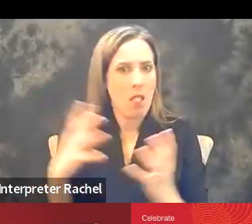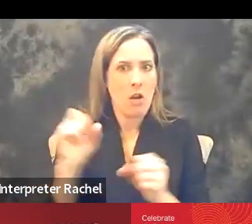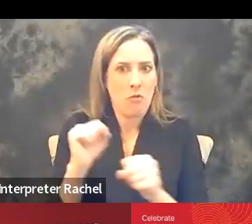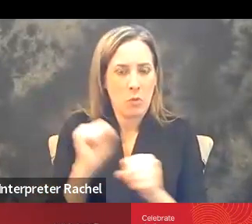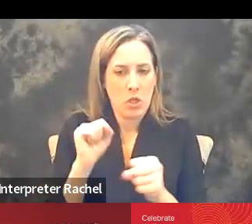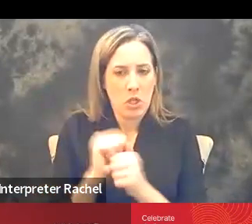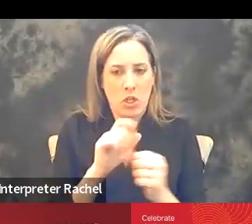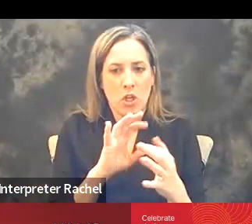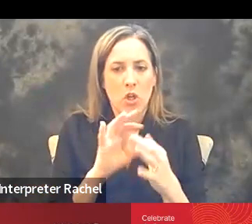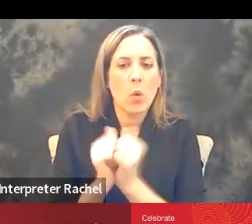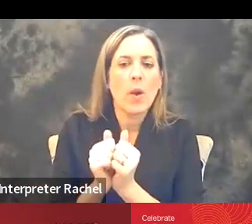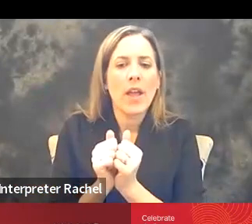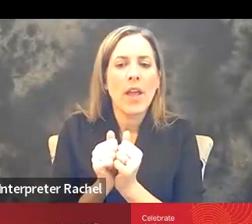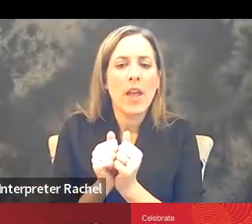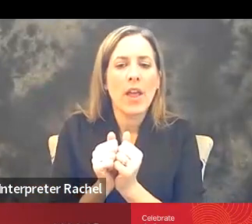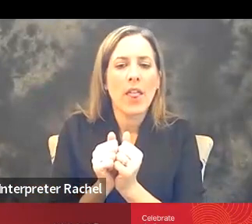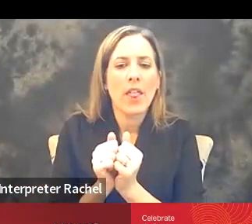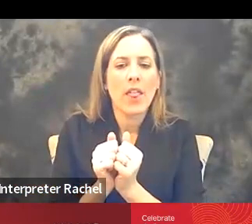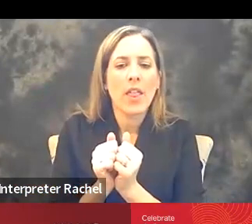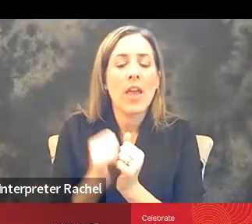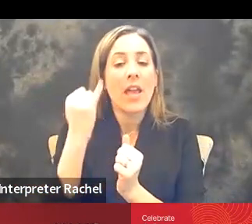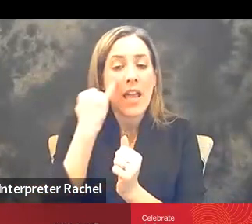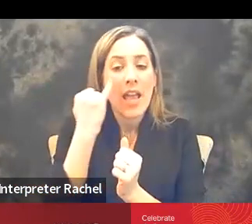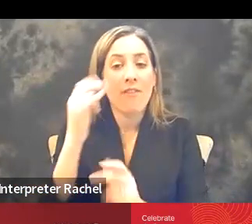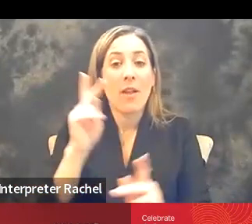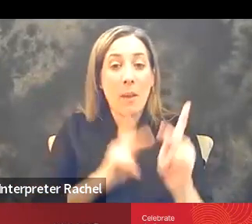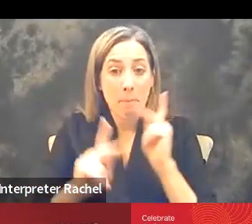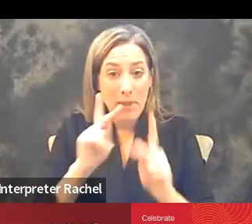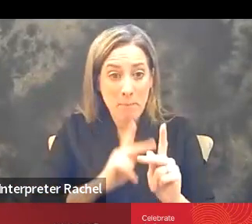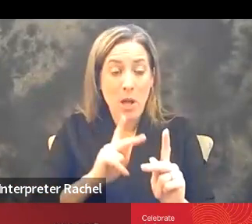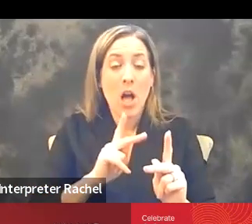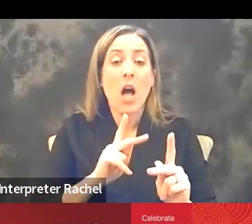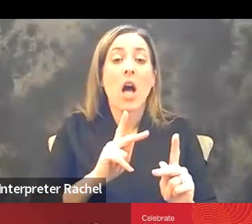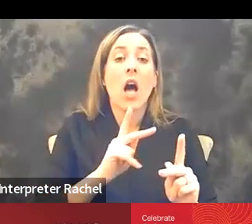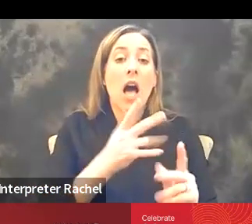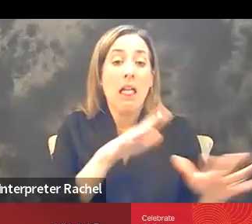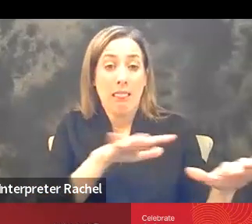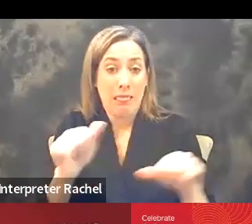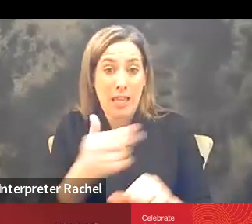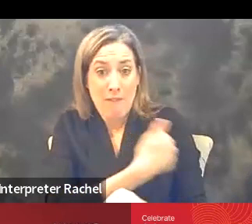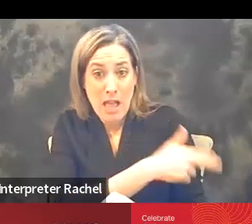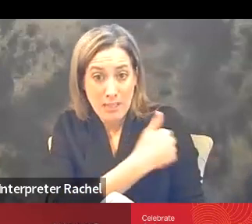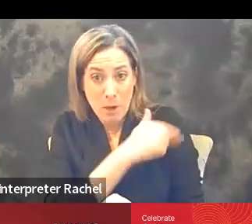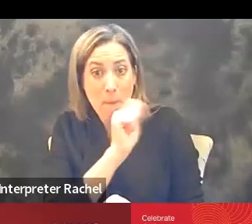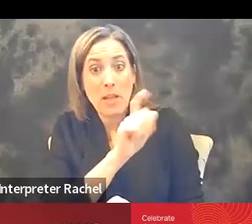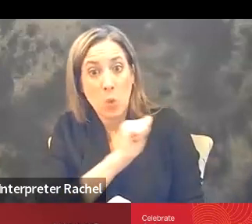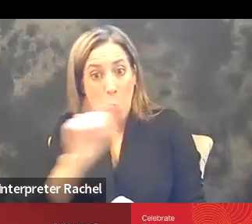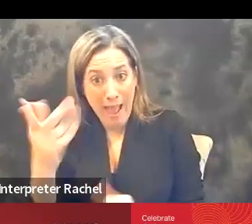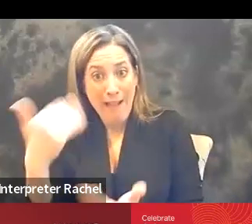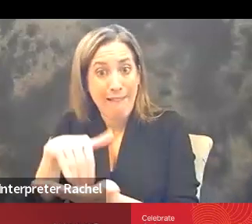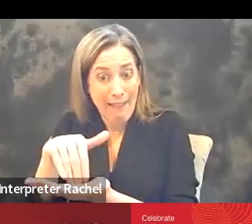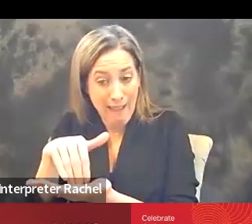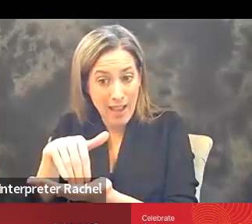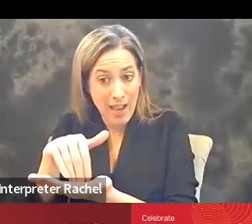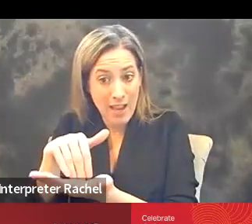at this with regard to kind of the question of readmissions after a month, because that's often tied to payments. And generally, like, you